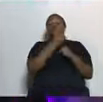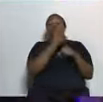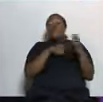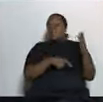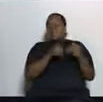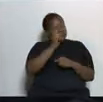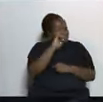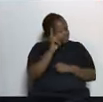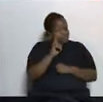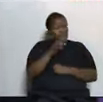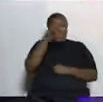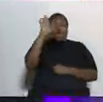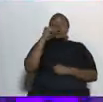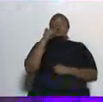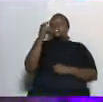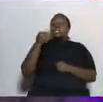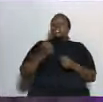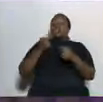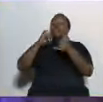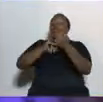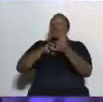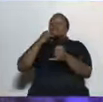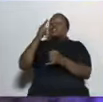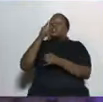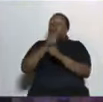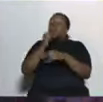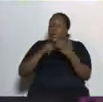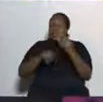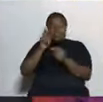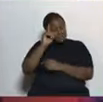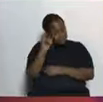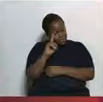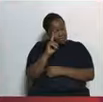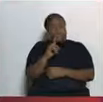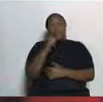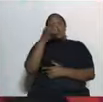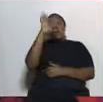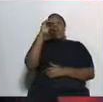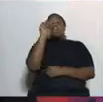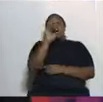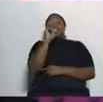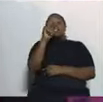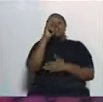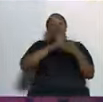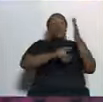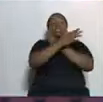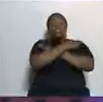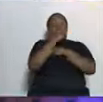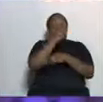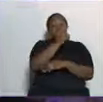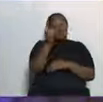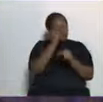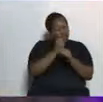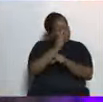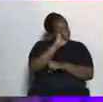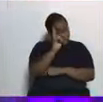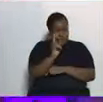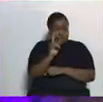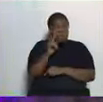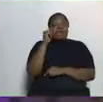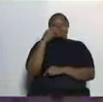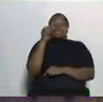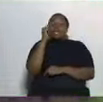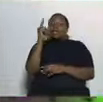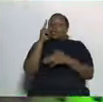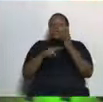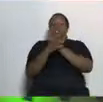going to say to you, what did your wife tell you to do? He's not going to say to you, what did your friends tell you to do? He's not going to say to you, what did your pastor tell you to